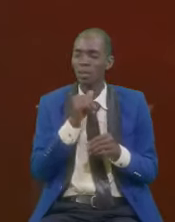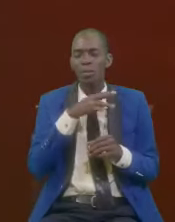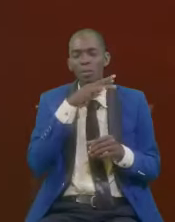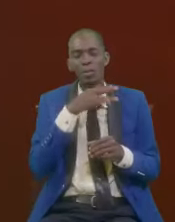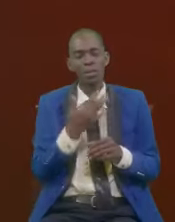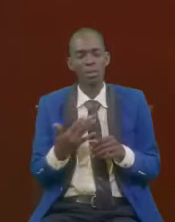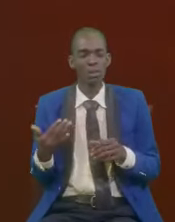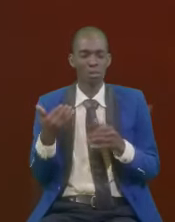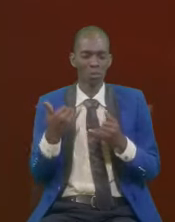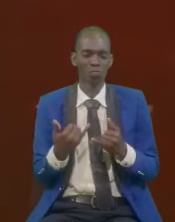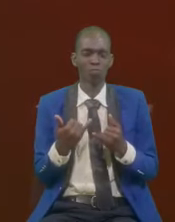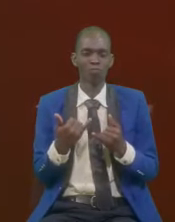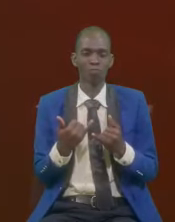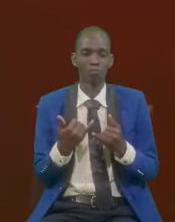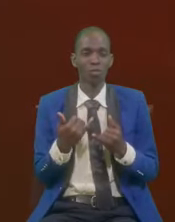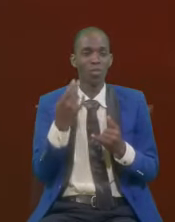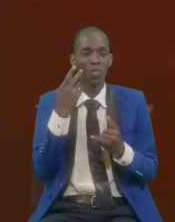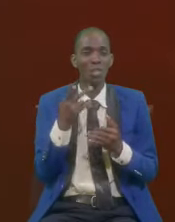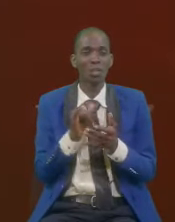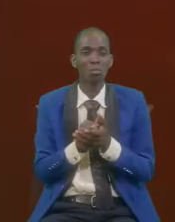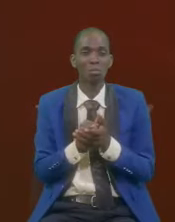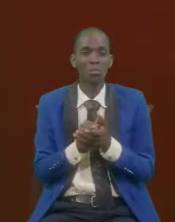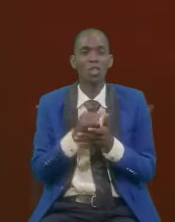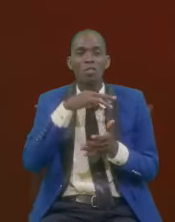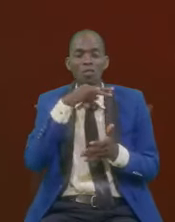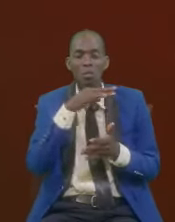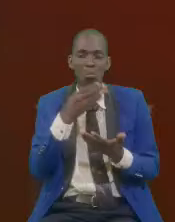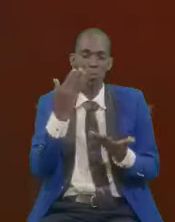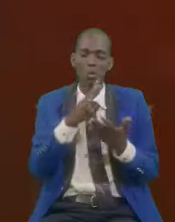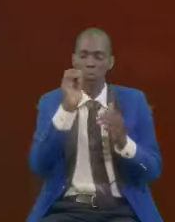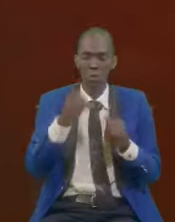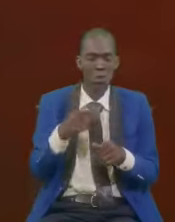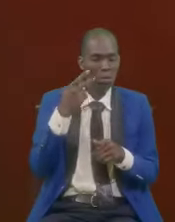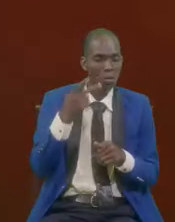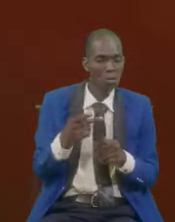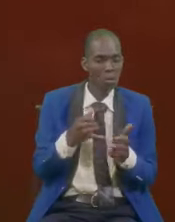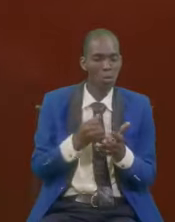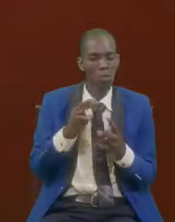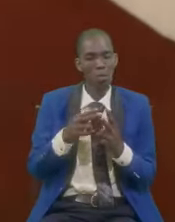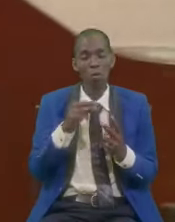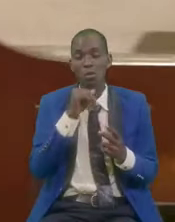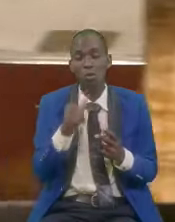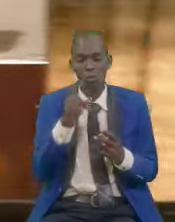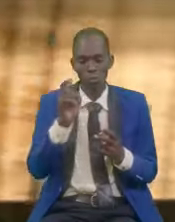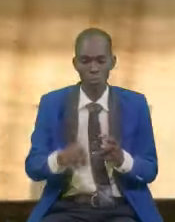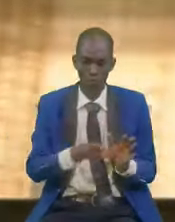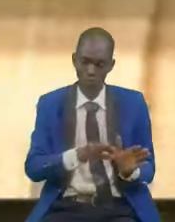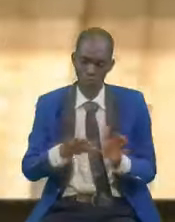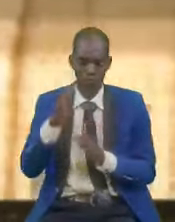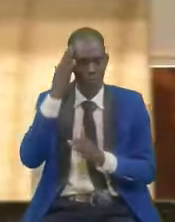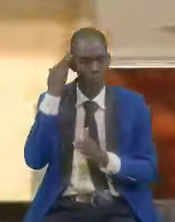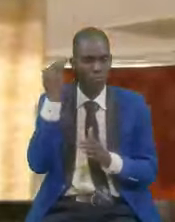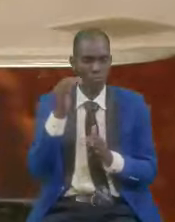filthiness whether man can see or man cannot see. Lay apart